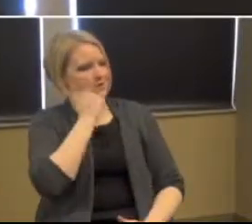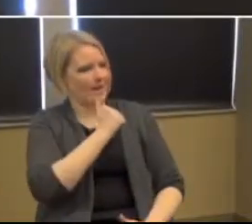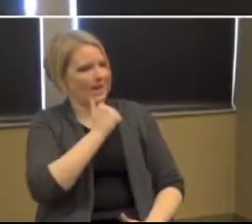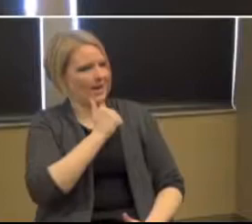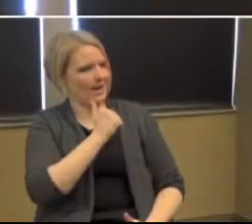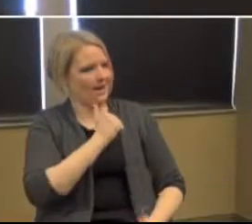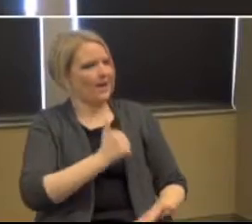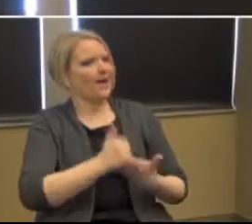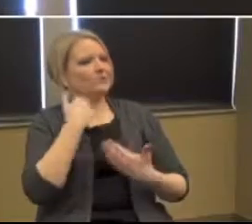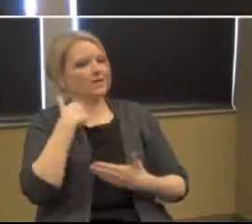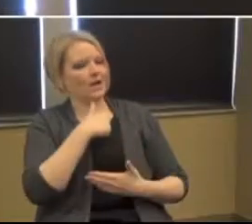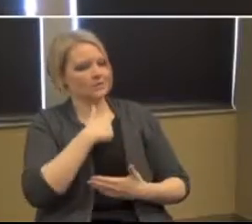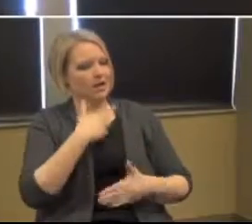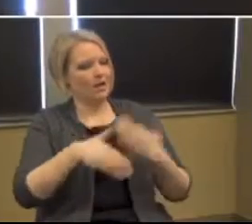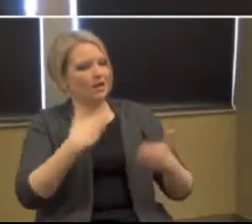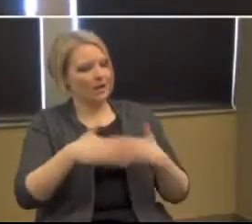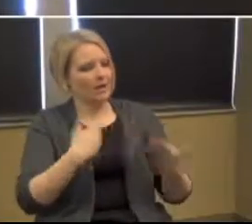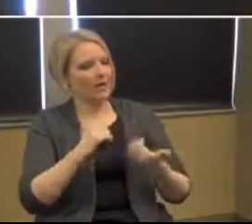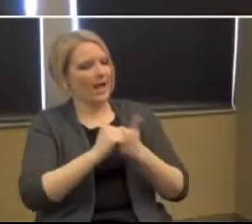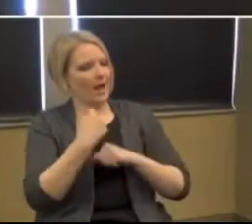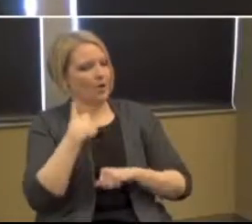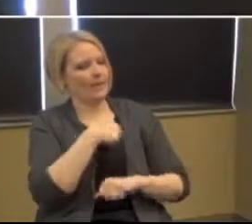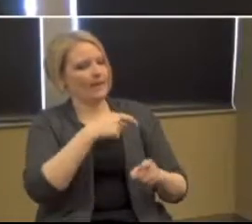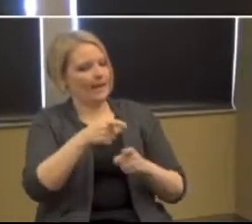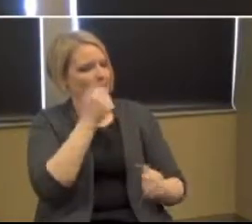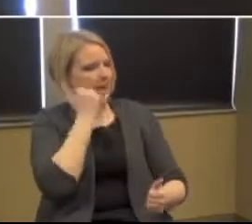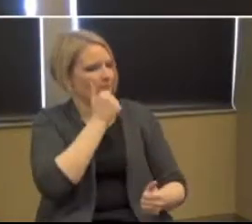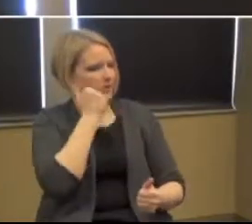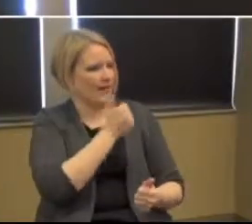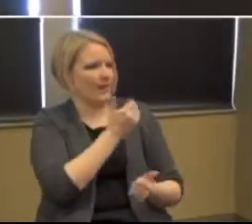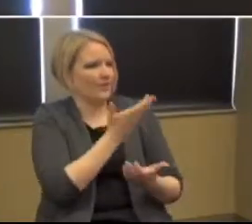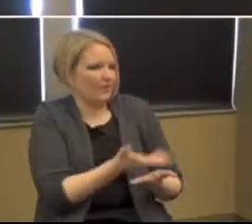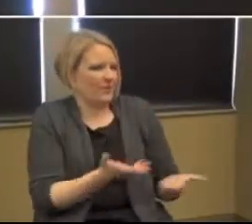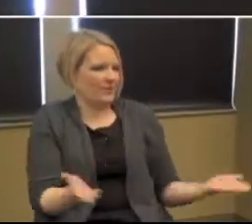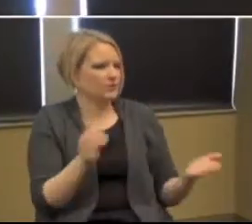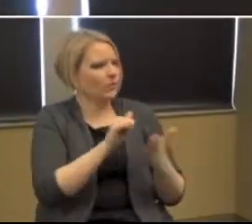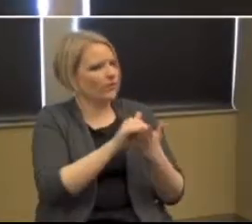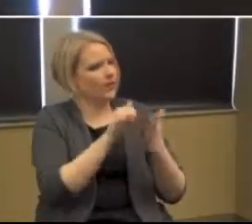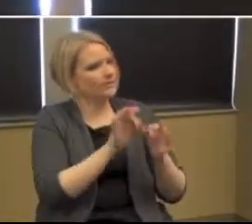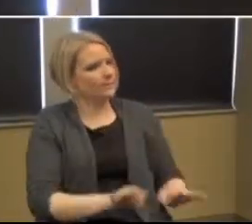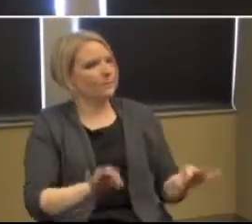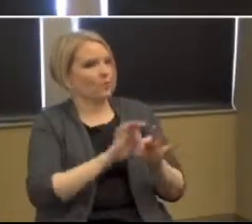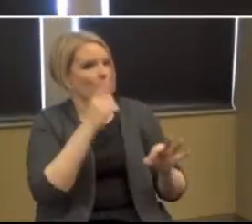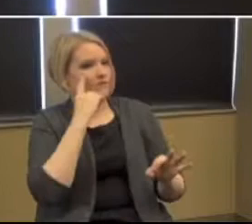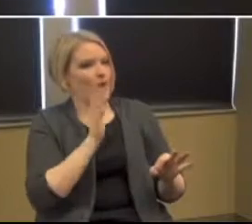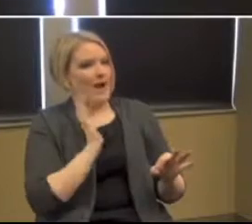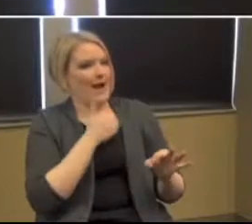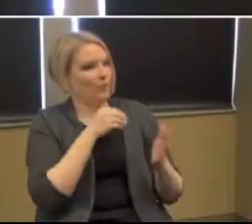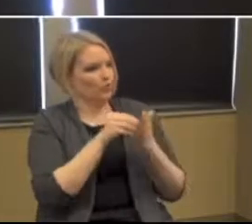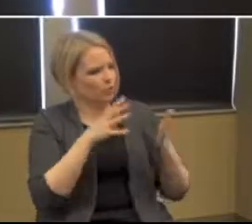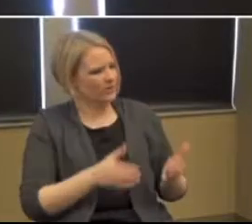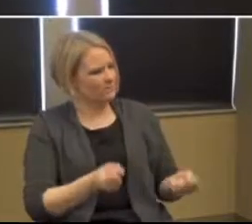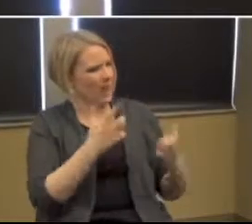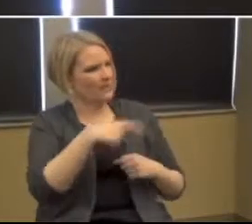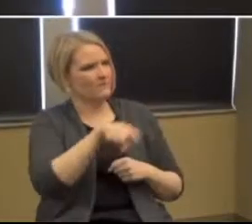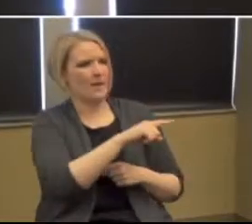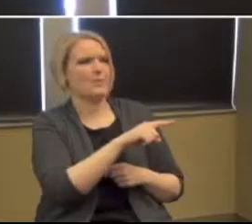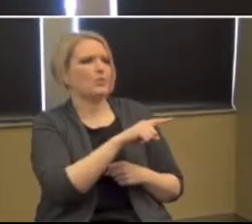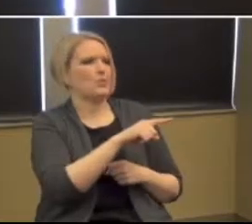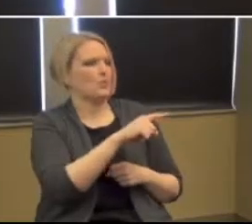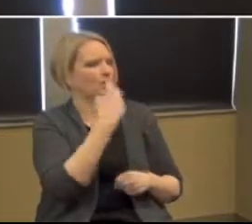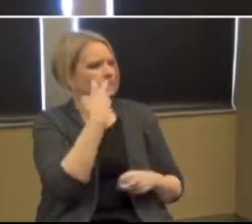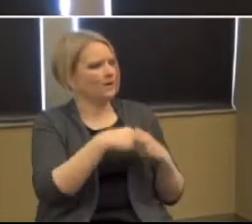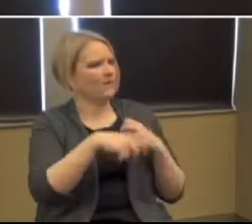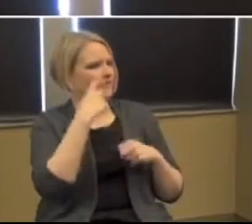how we're navigating everyday things. And so that's a huge area that a lot of our students have a very difficult time